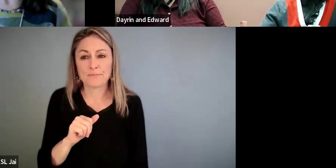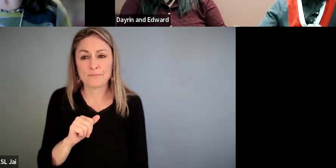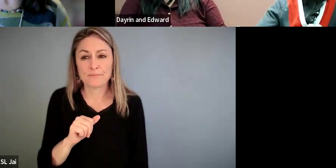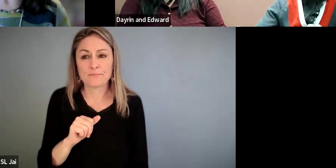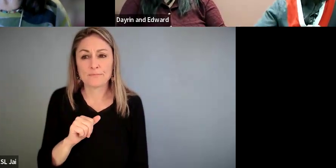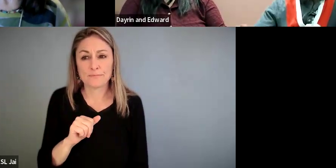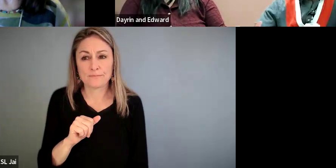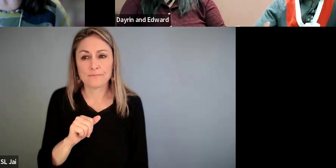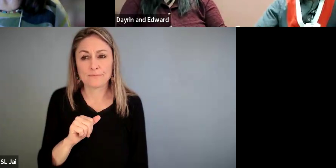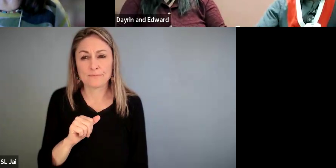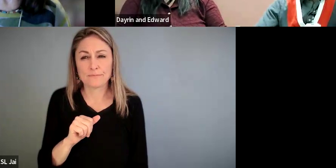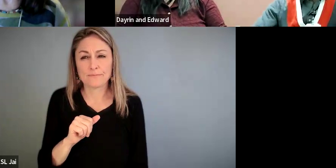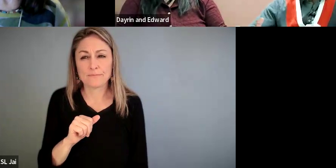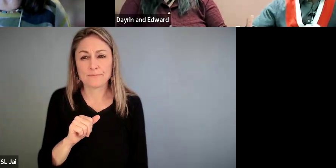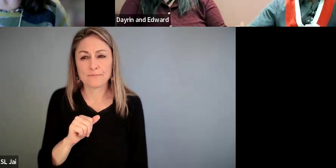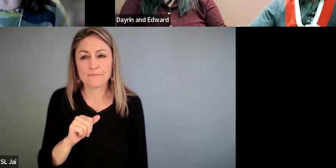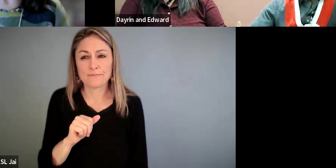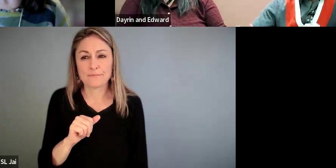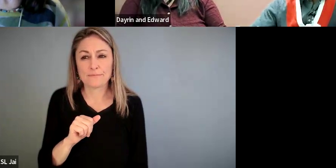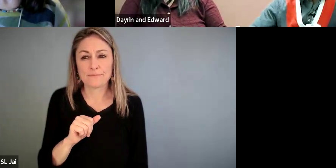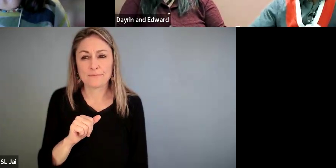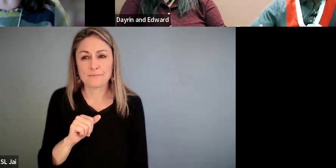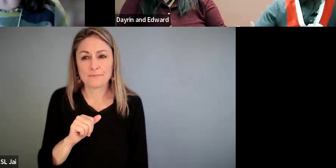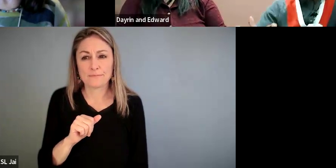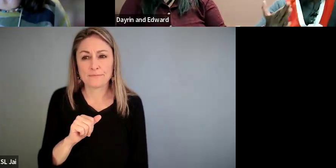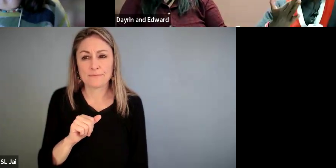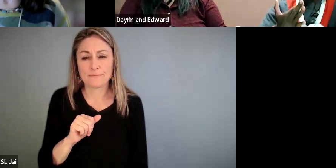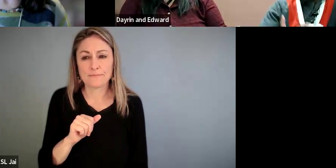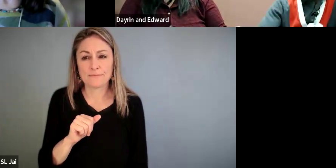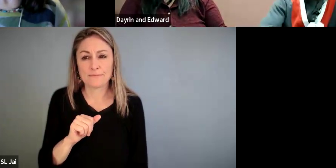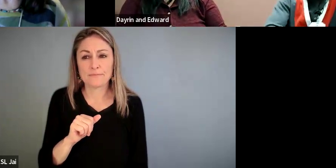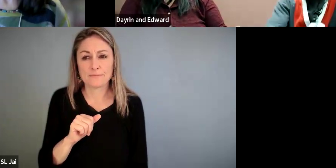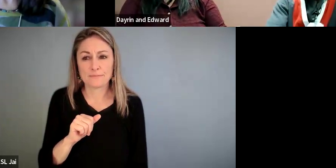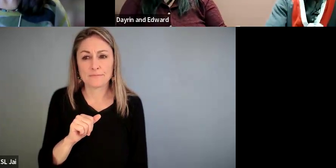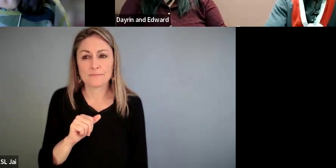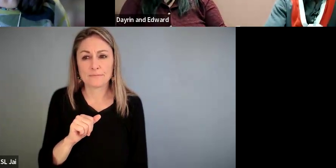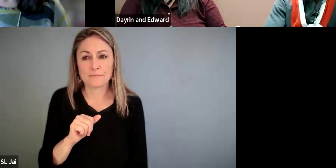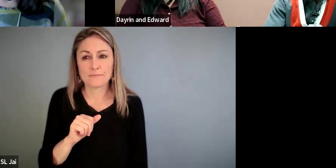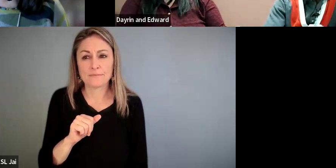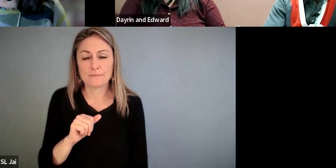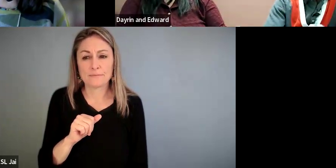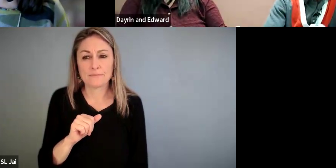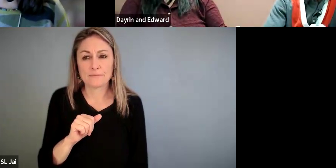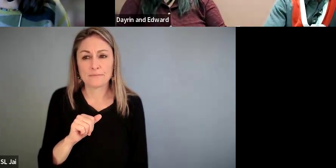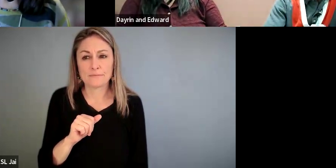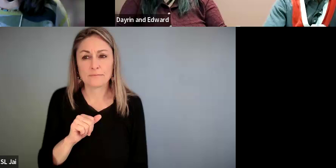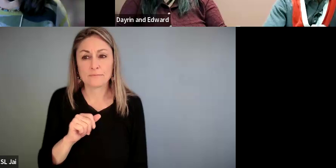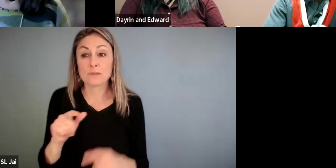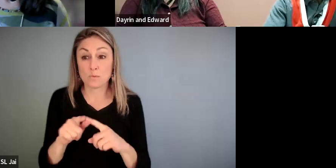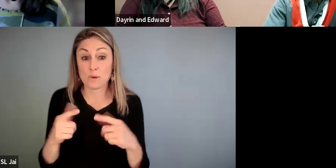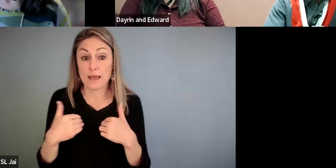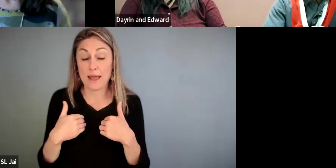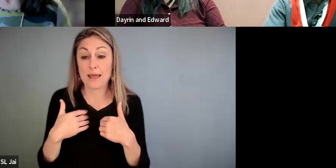through this or not that this is of the appointment. I know when I had a big